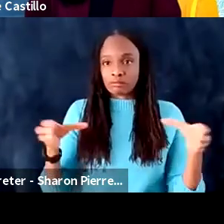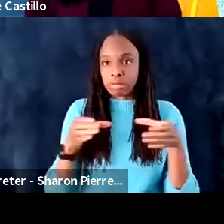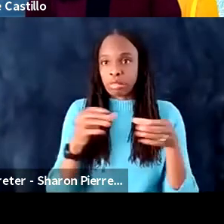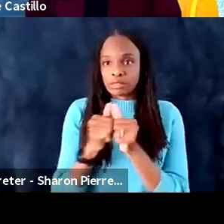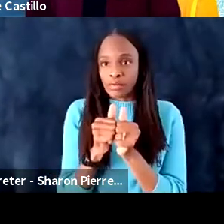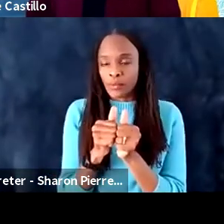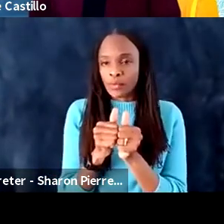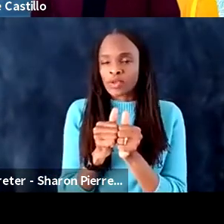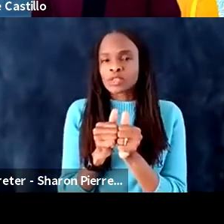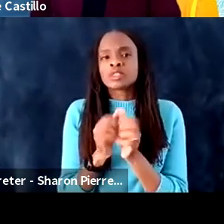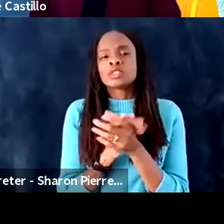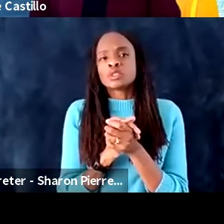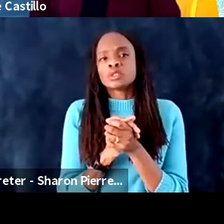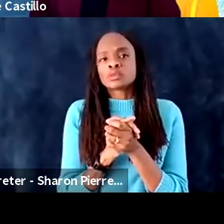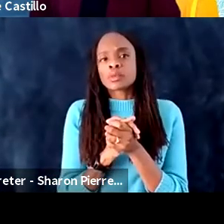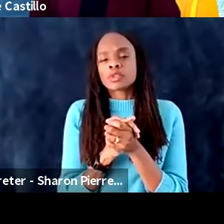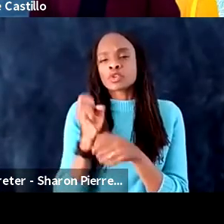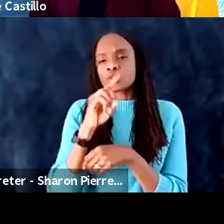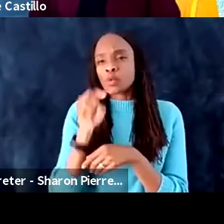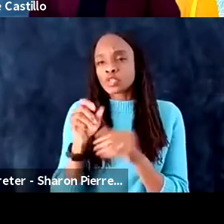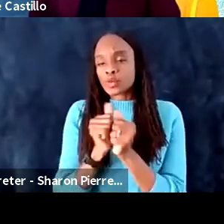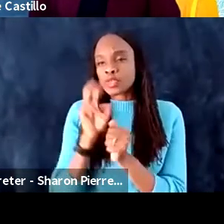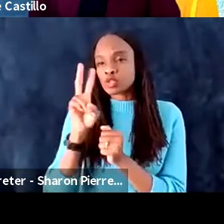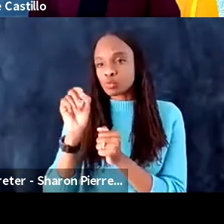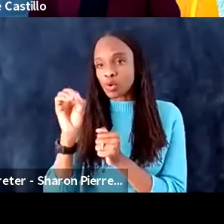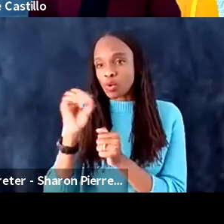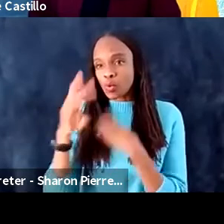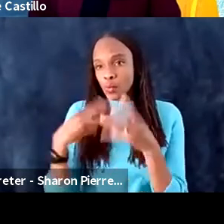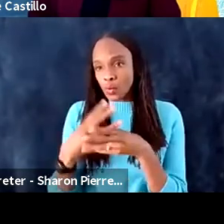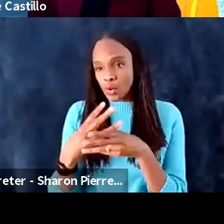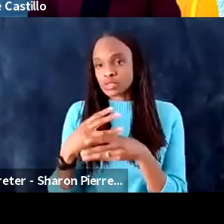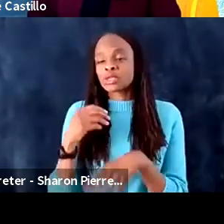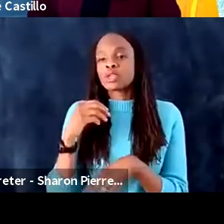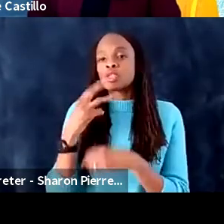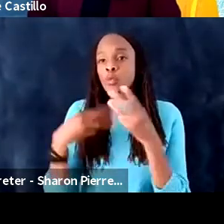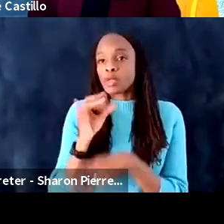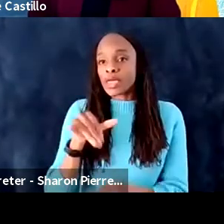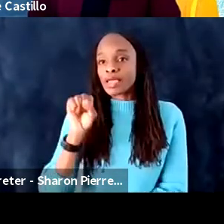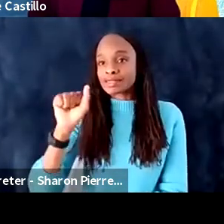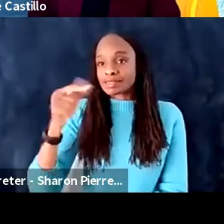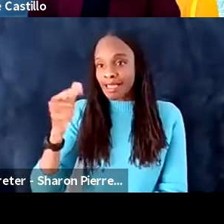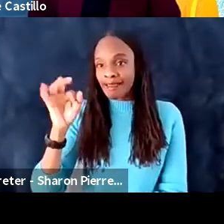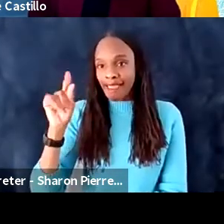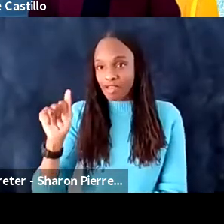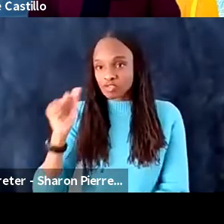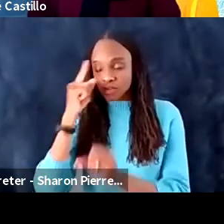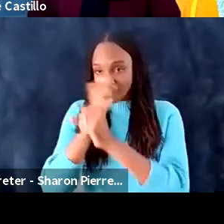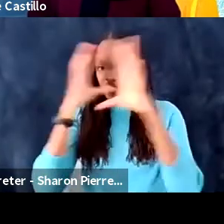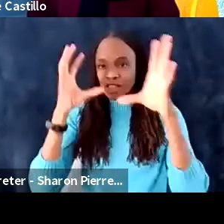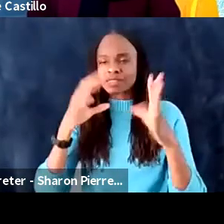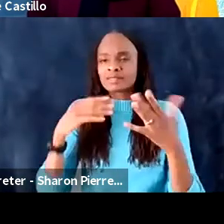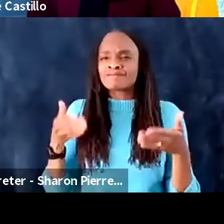becomes in the 2.0 world, in the world that SAG-AFTRA envisions, let's